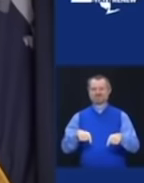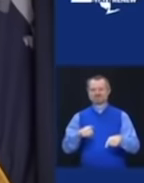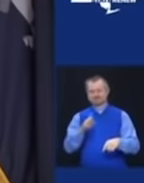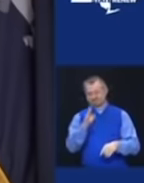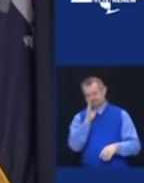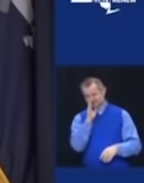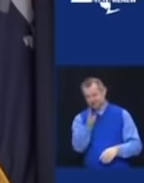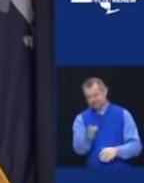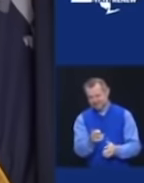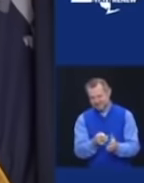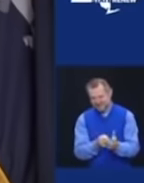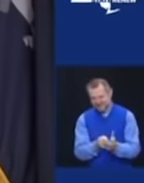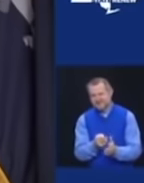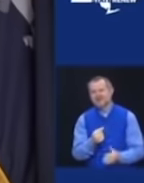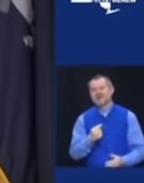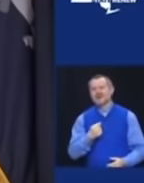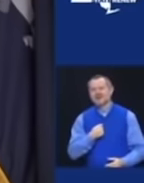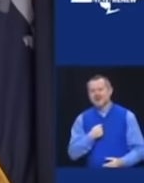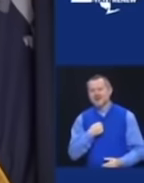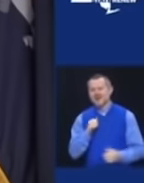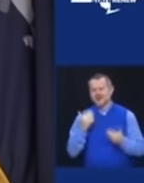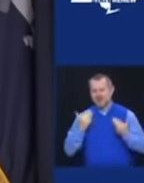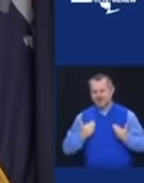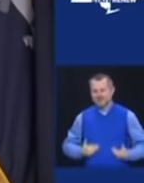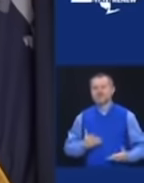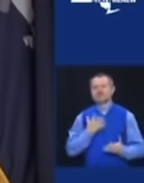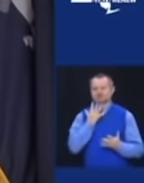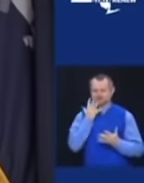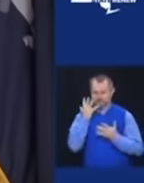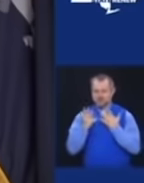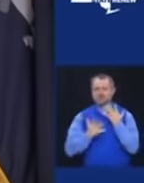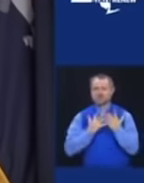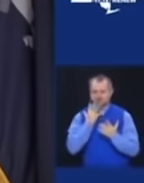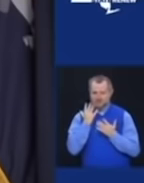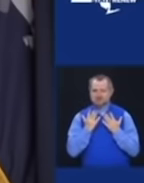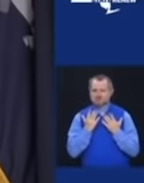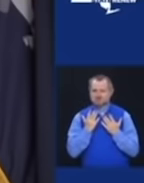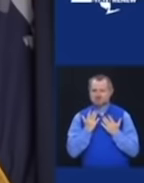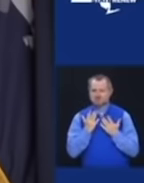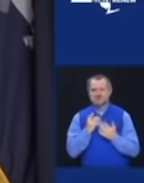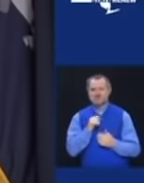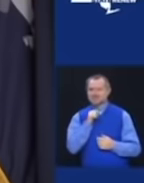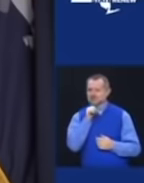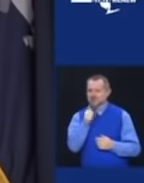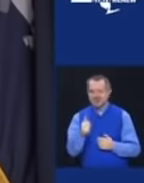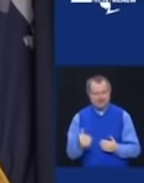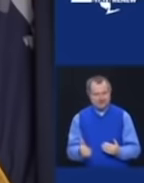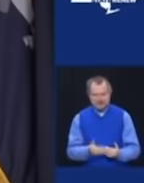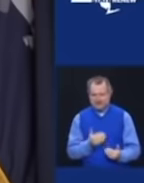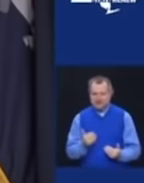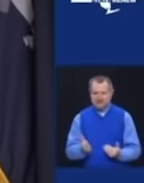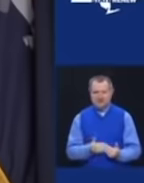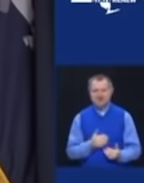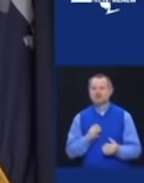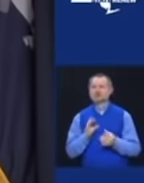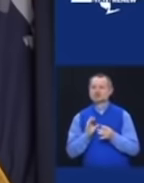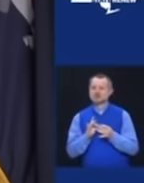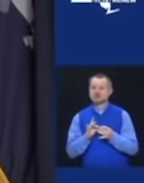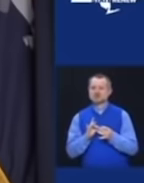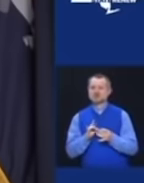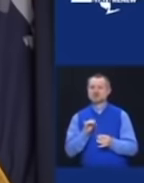am embarrassed by it, and that's not easy to say, but that's the